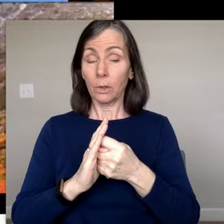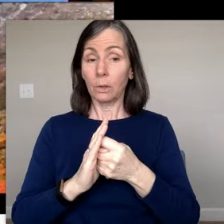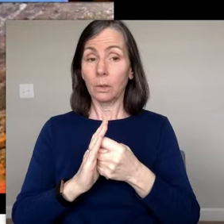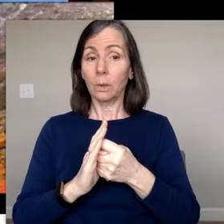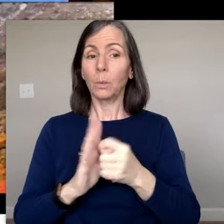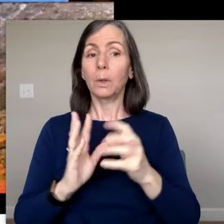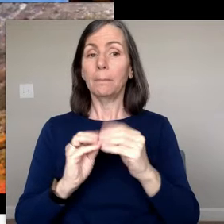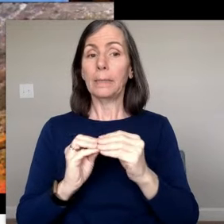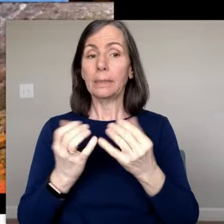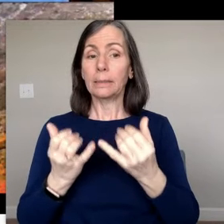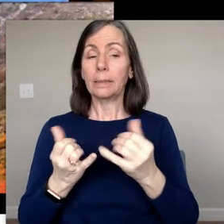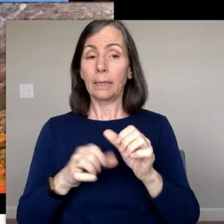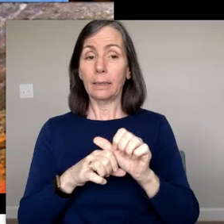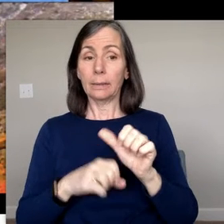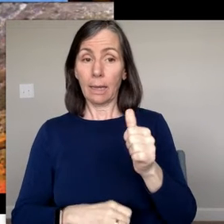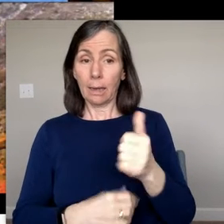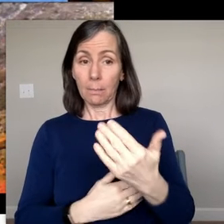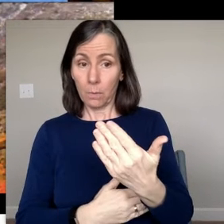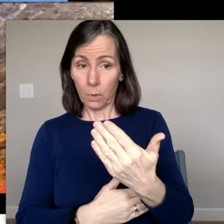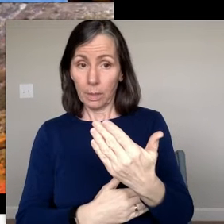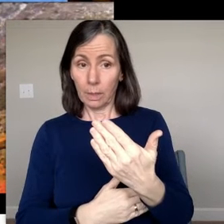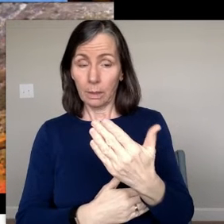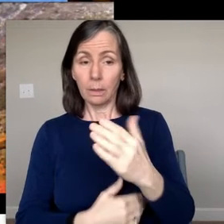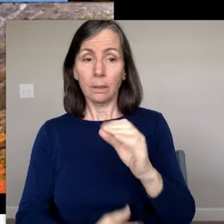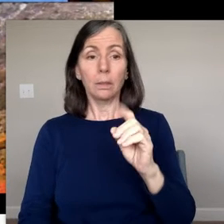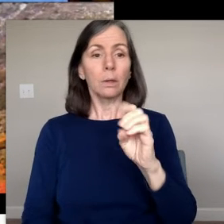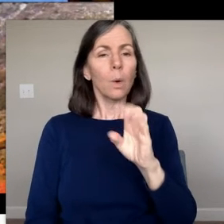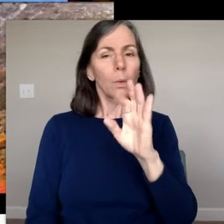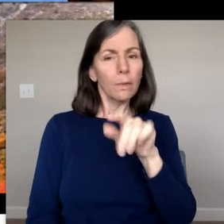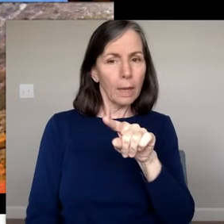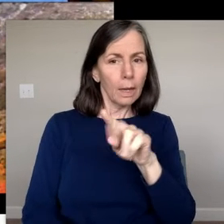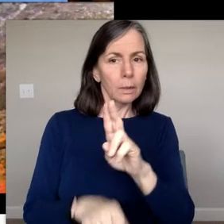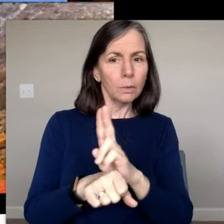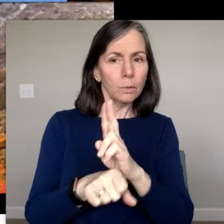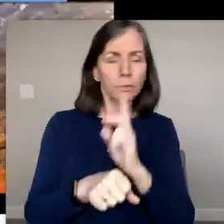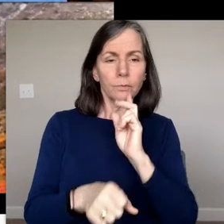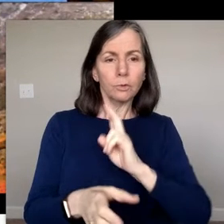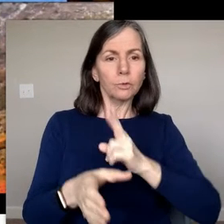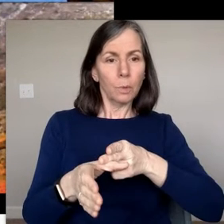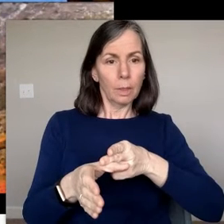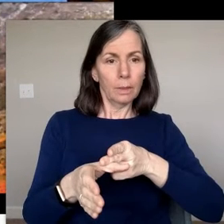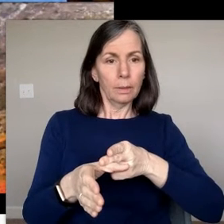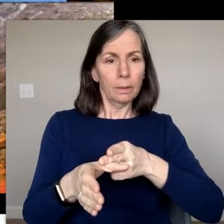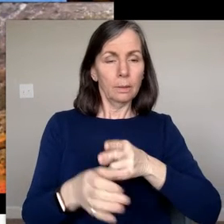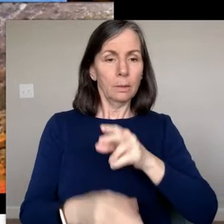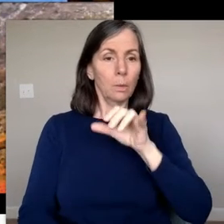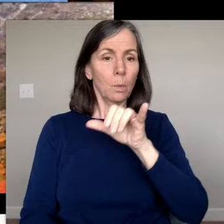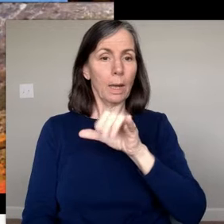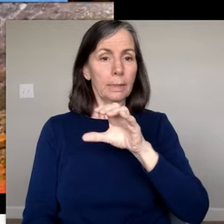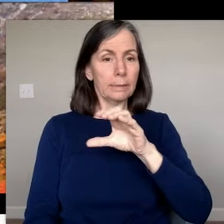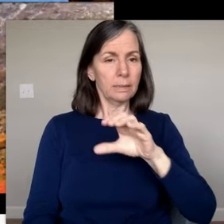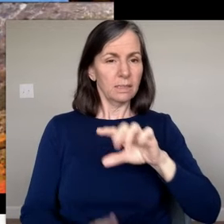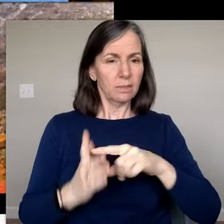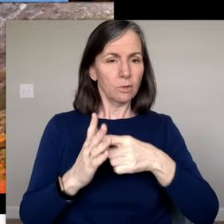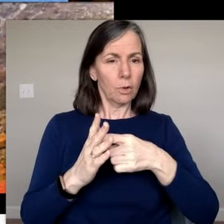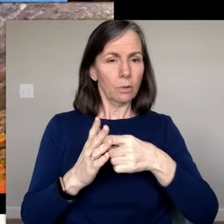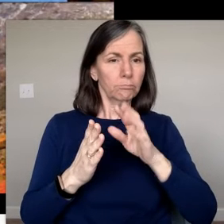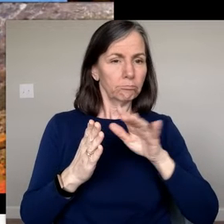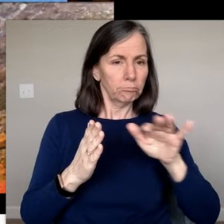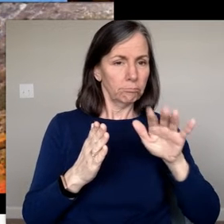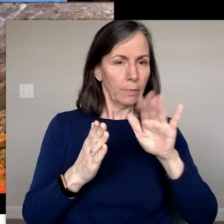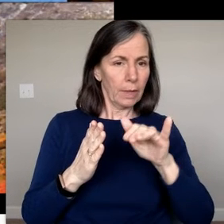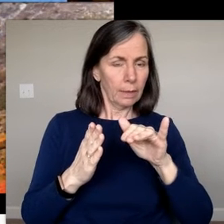today. This is the code you need to join in. It starts with YCC. And then